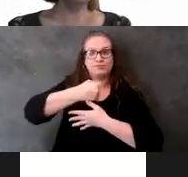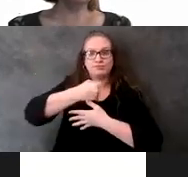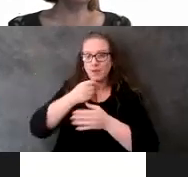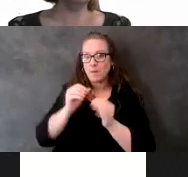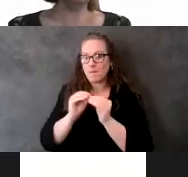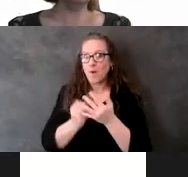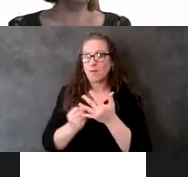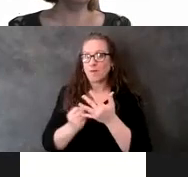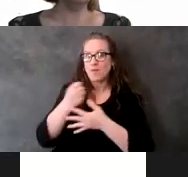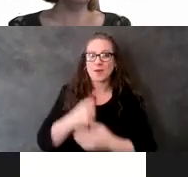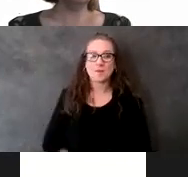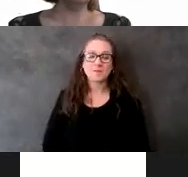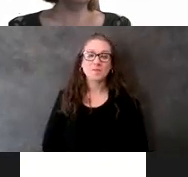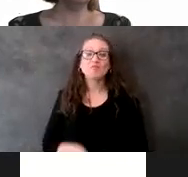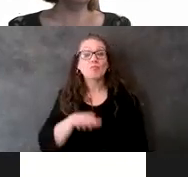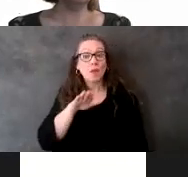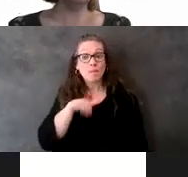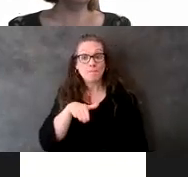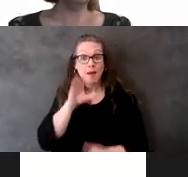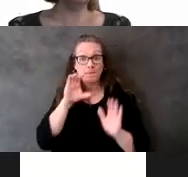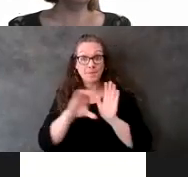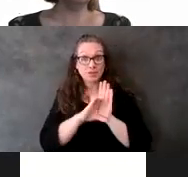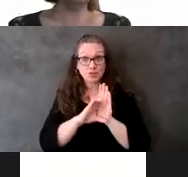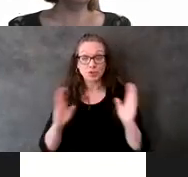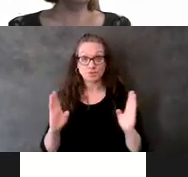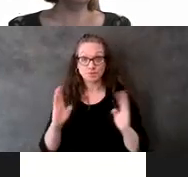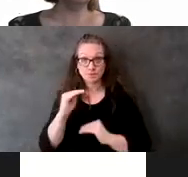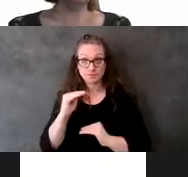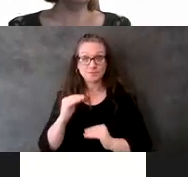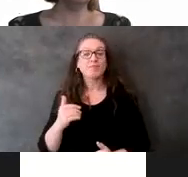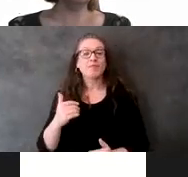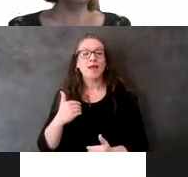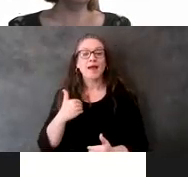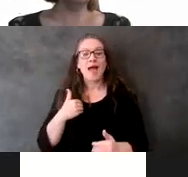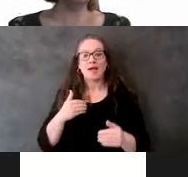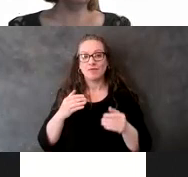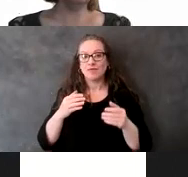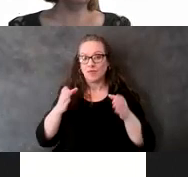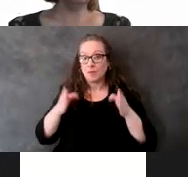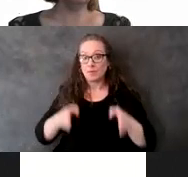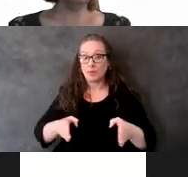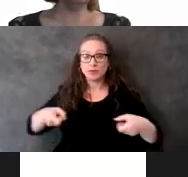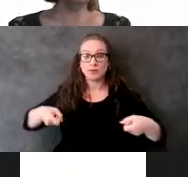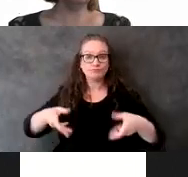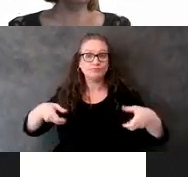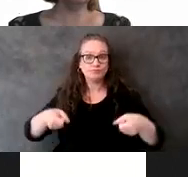The bottom center, we have an image of an individual in a manual wheelchair coming up a ramp.